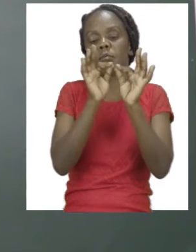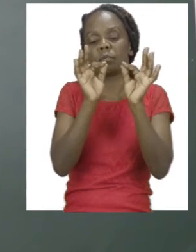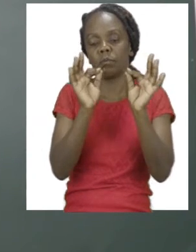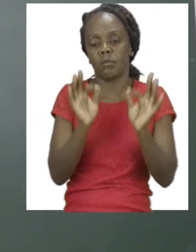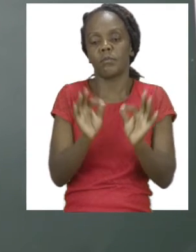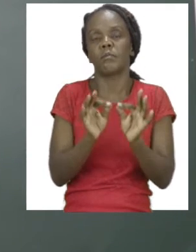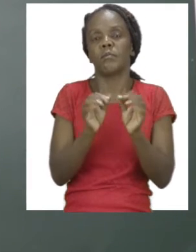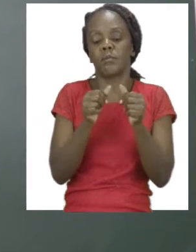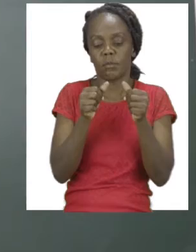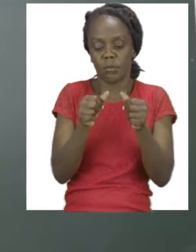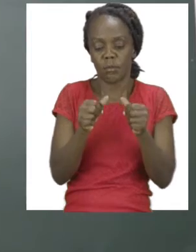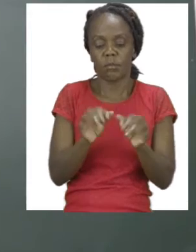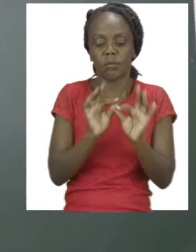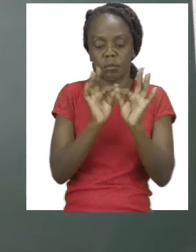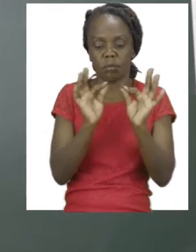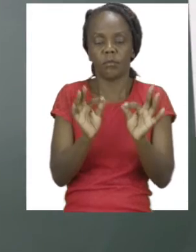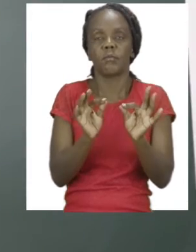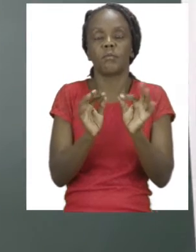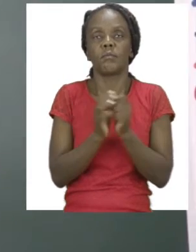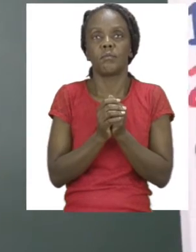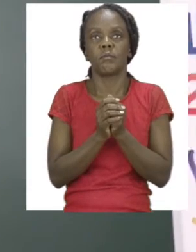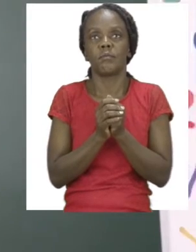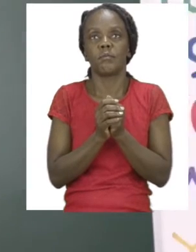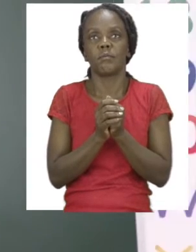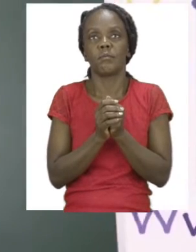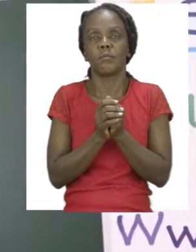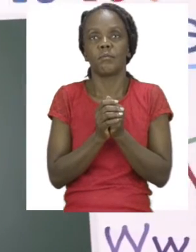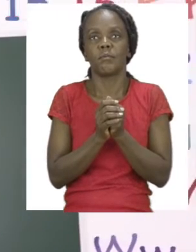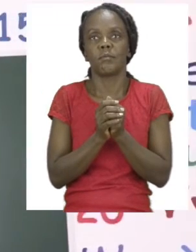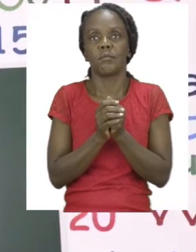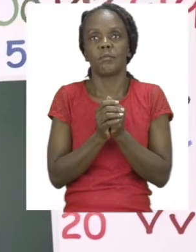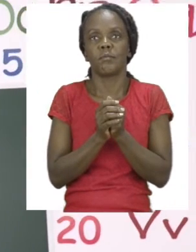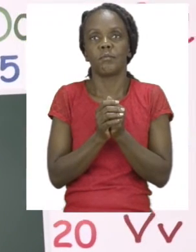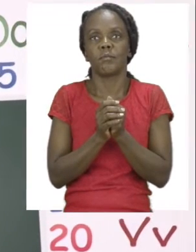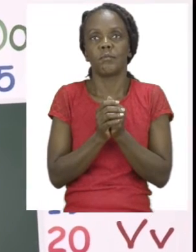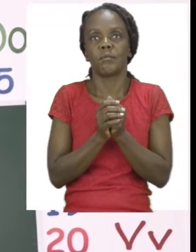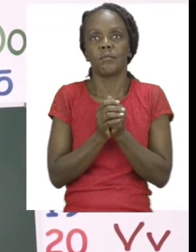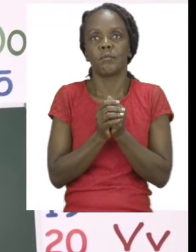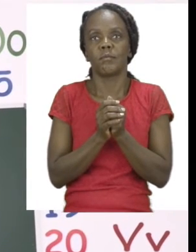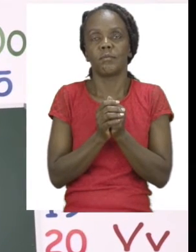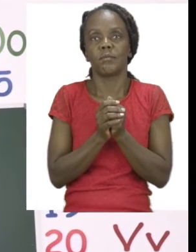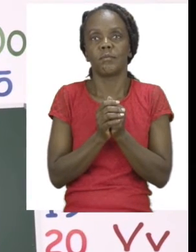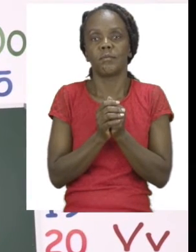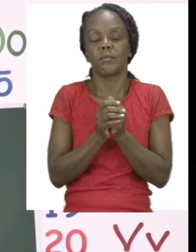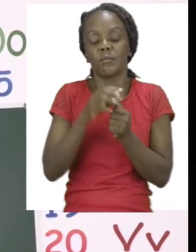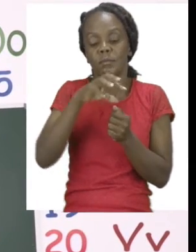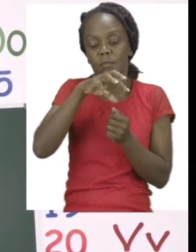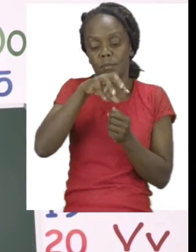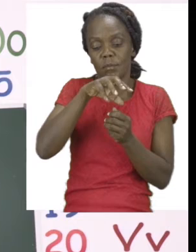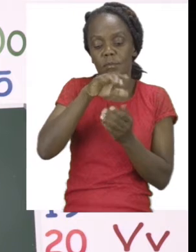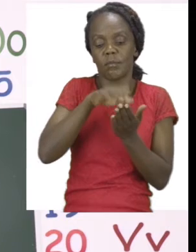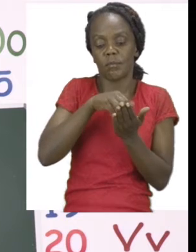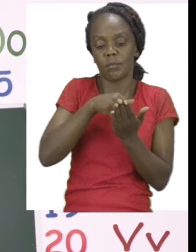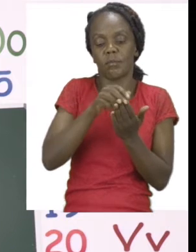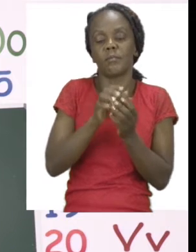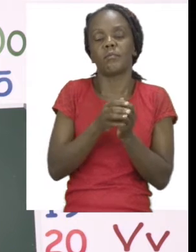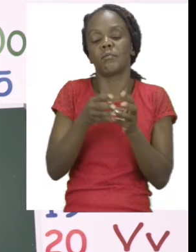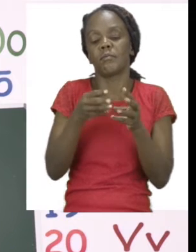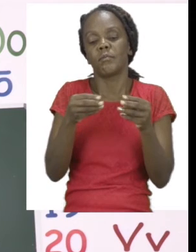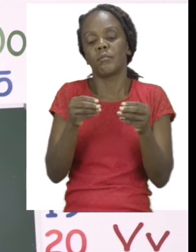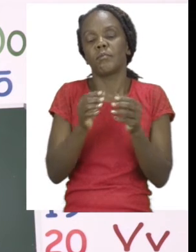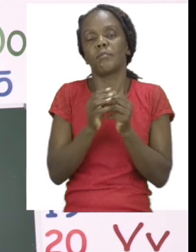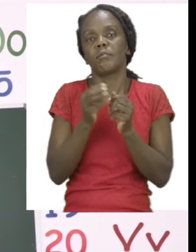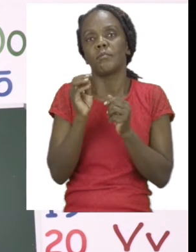mistake. And also, when you are done, don't forget to put the lid back onto your glue and put away